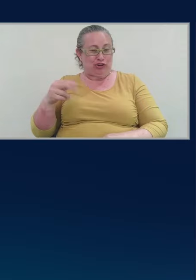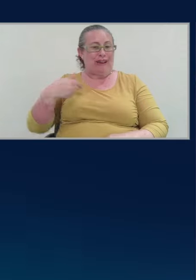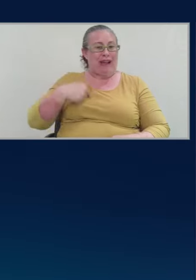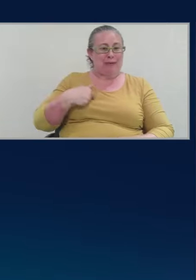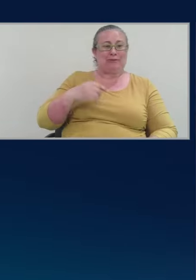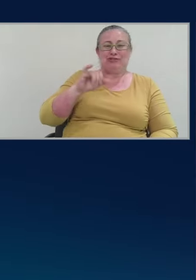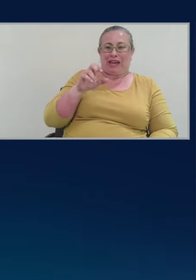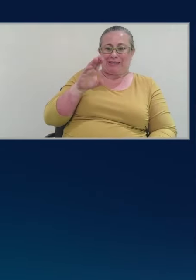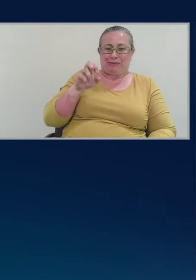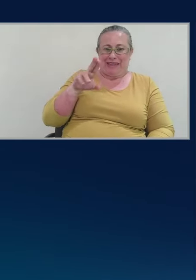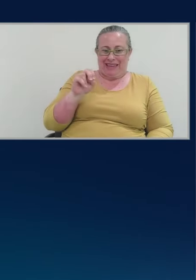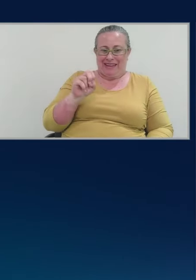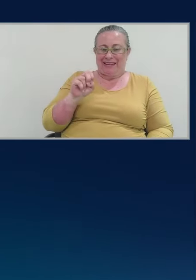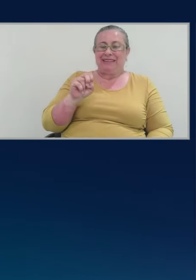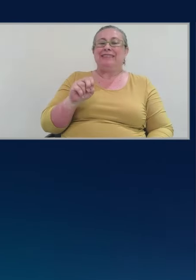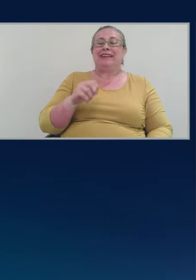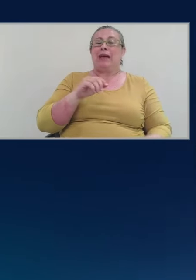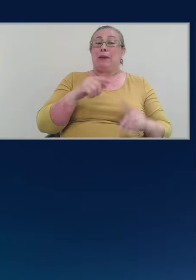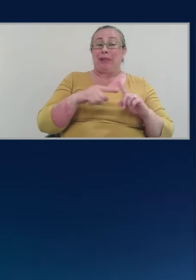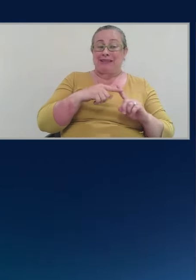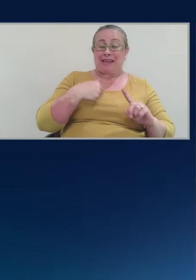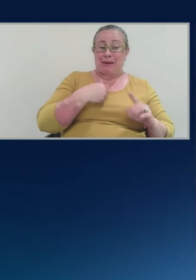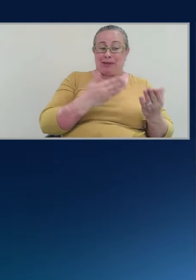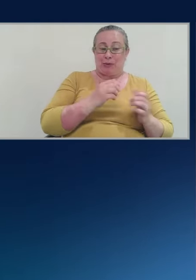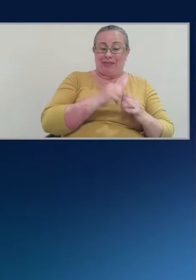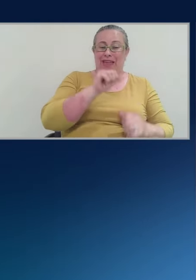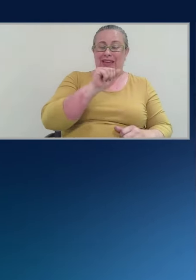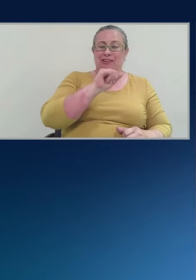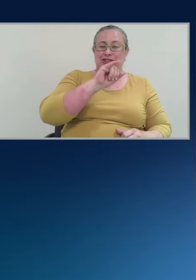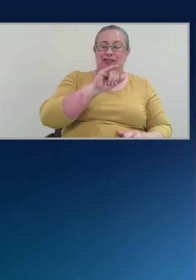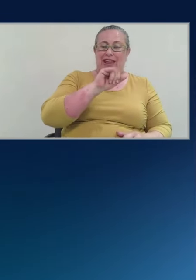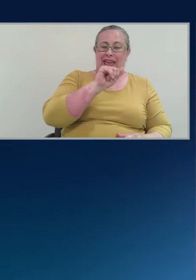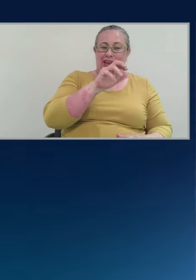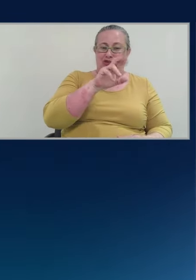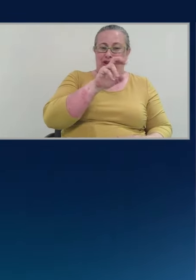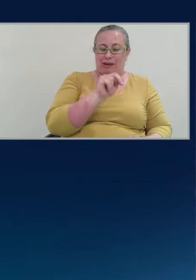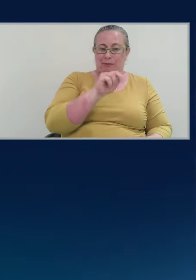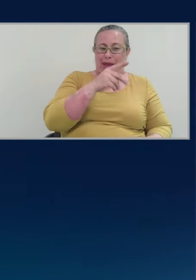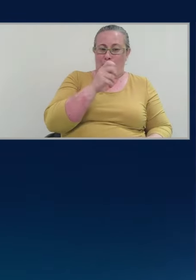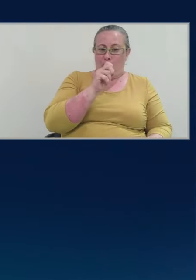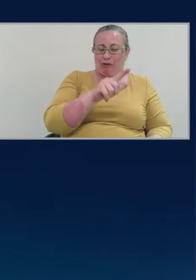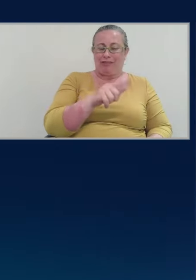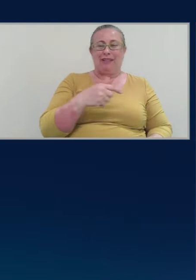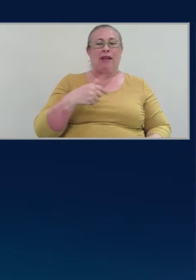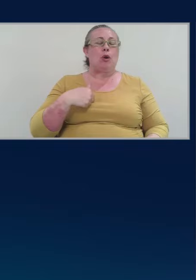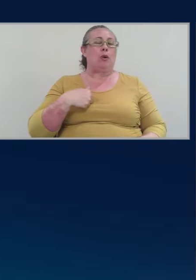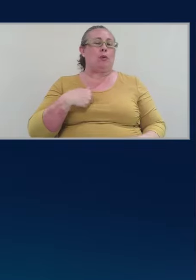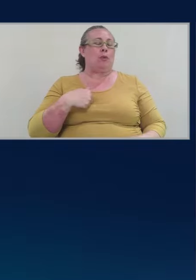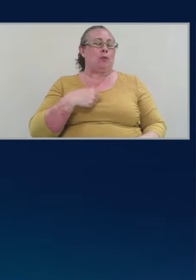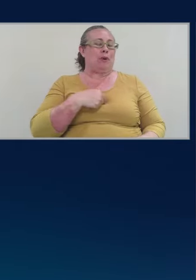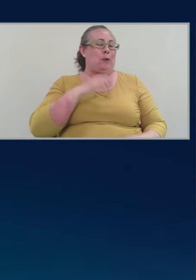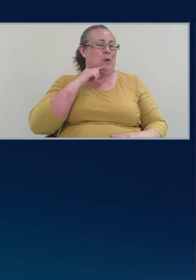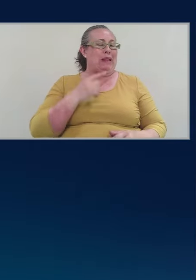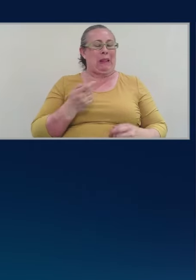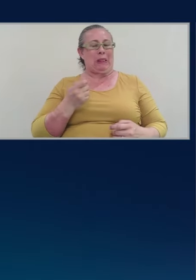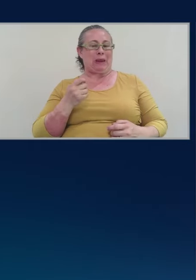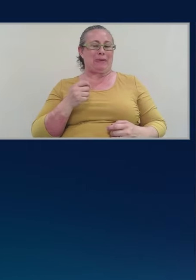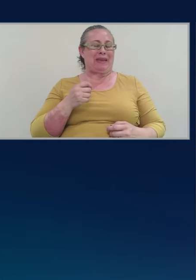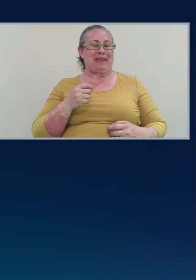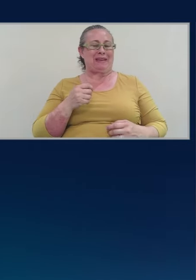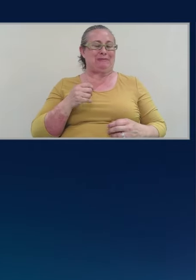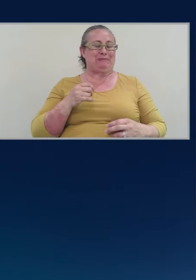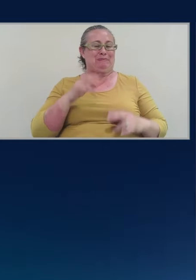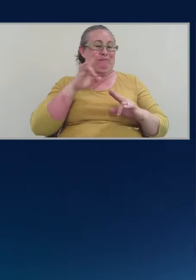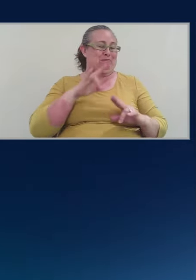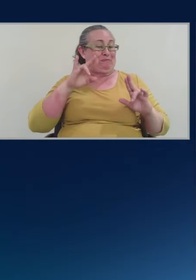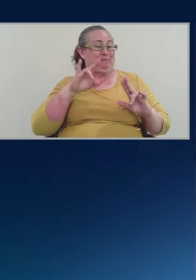Andy Powell. Today we're going to get a little sassy, and we'll figure out what that sassiness means here in this section here.